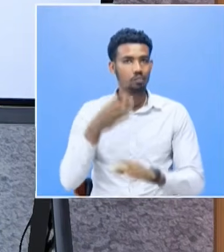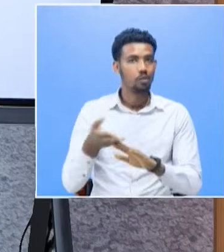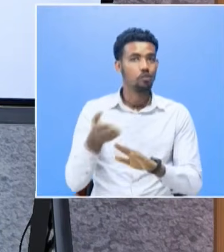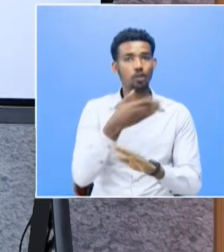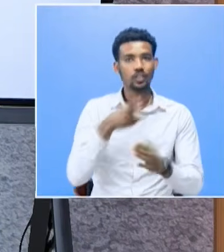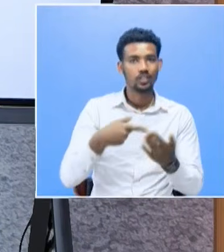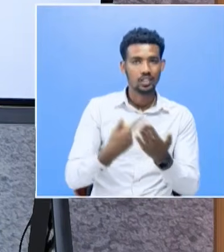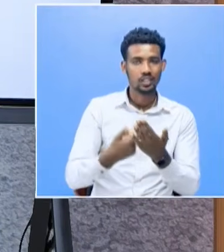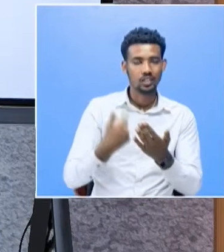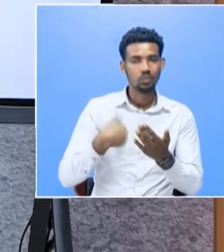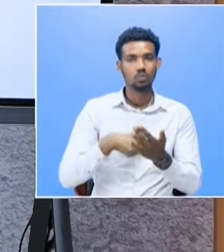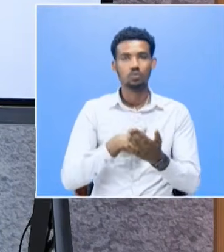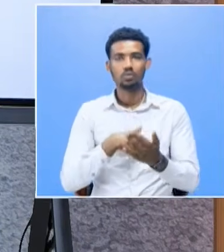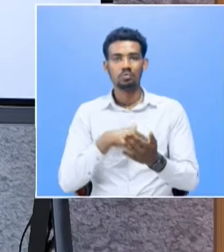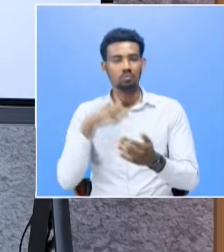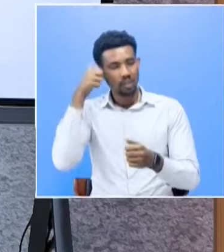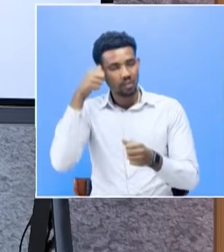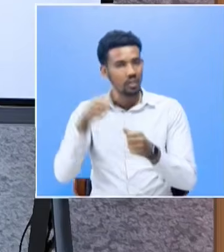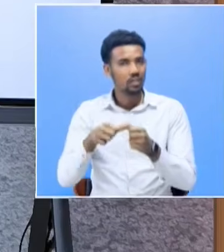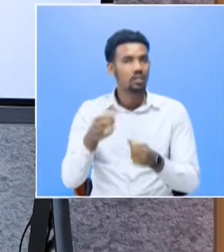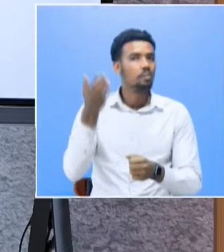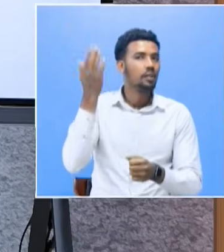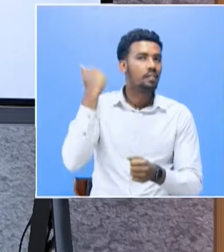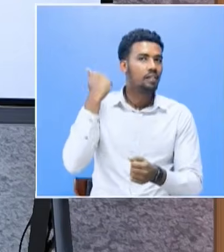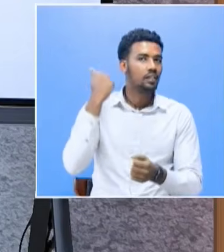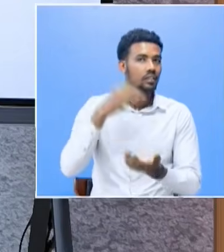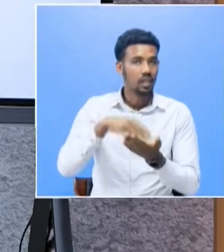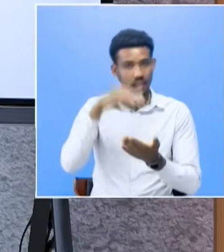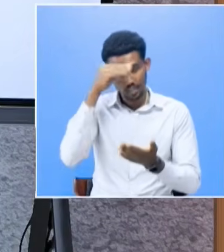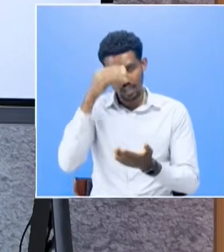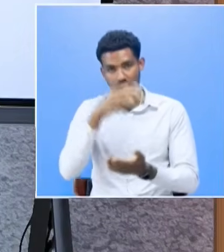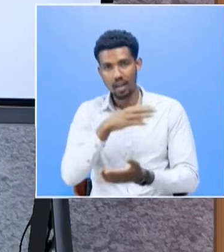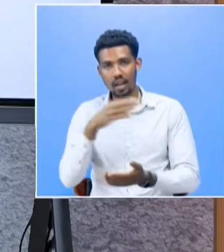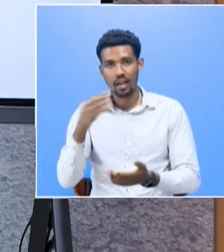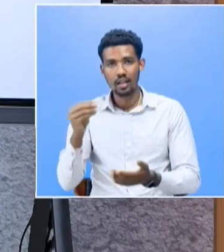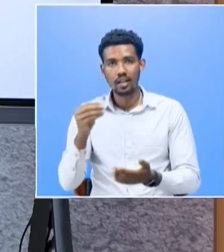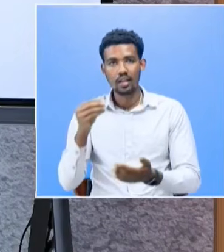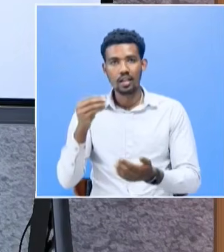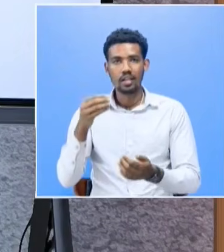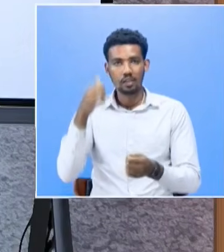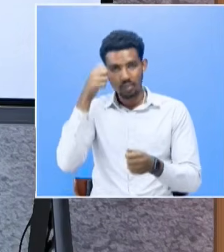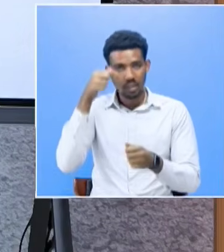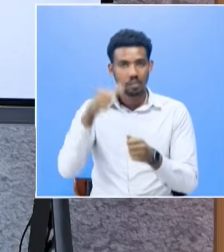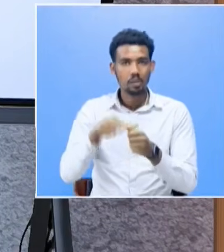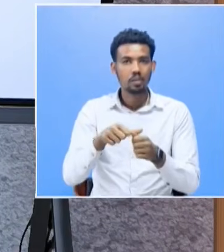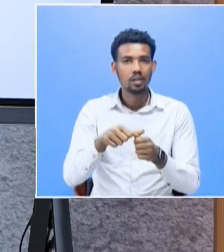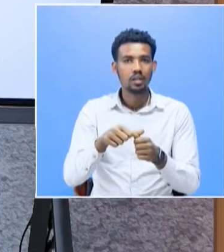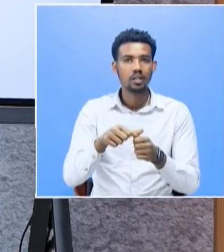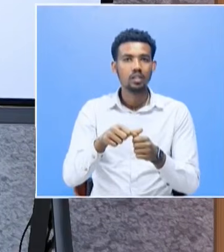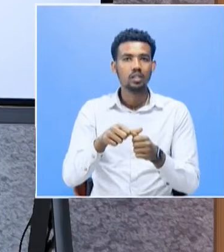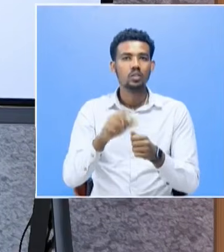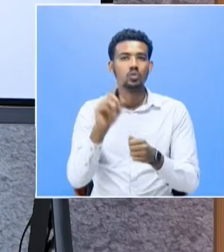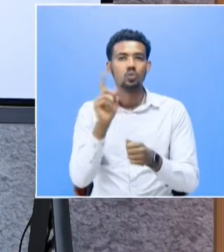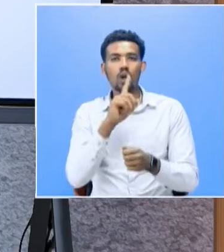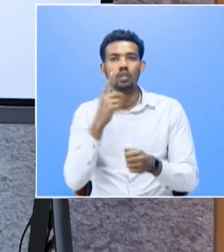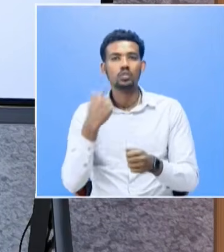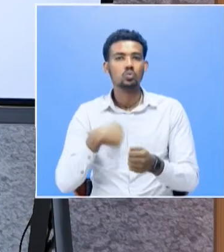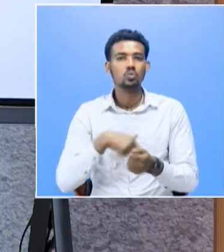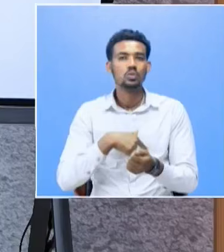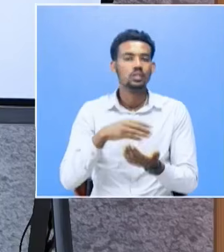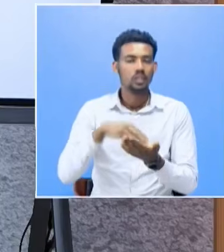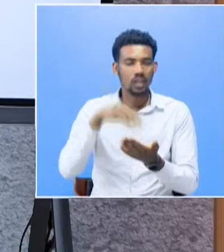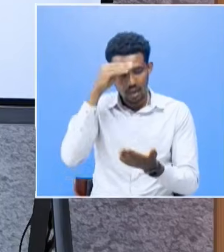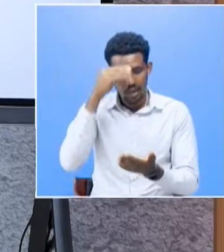that, let us remind our previous lesson and let me remember you what we were learning